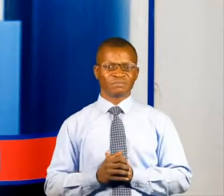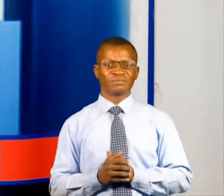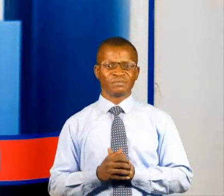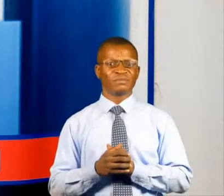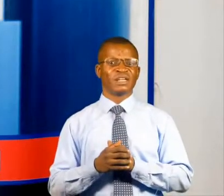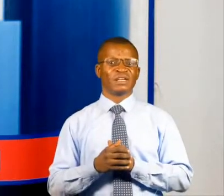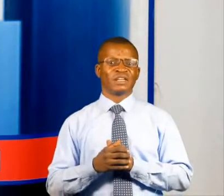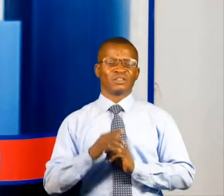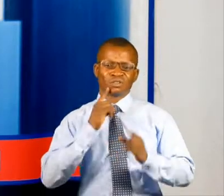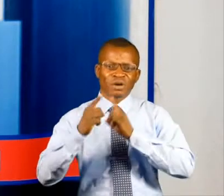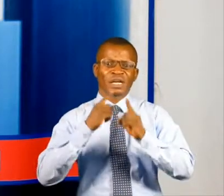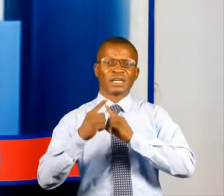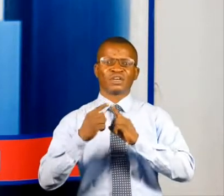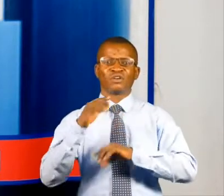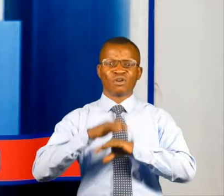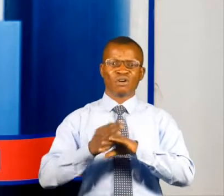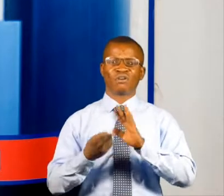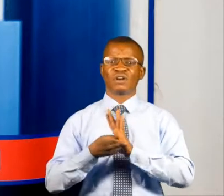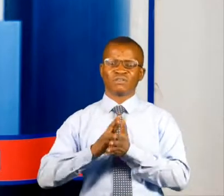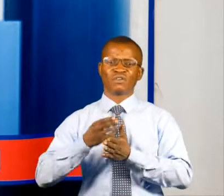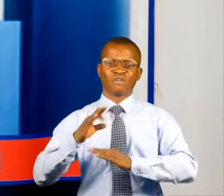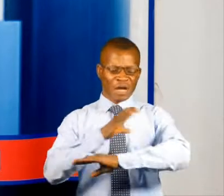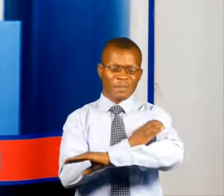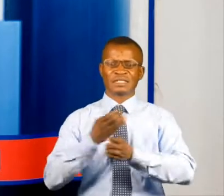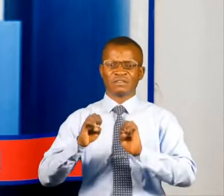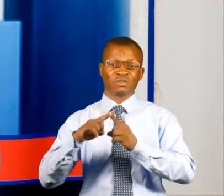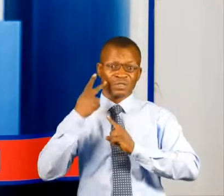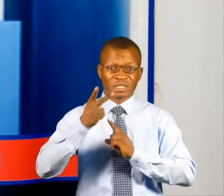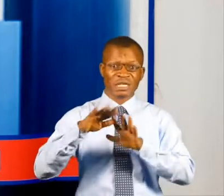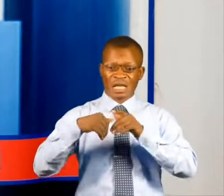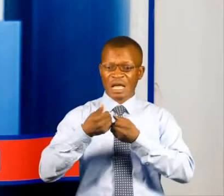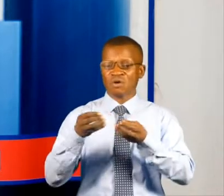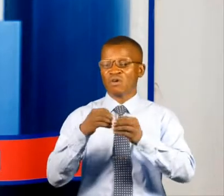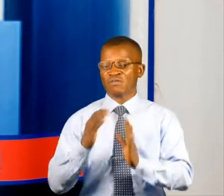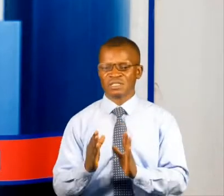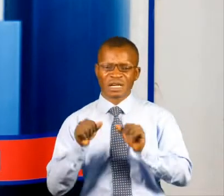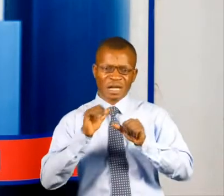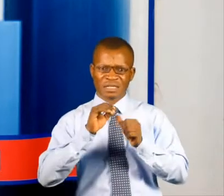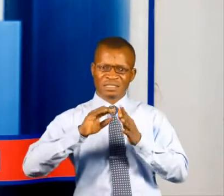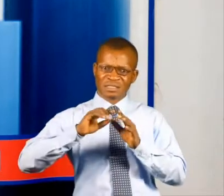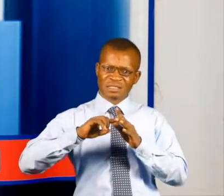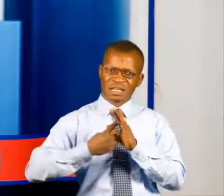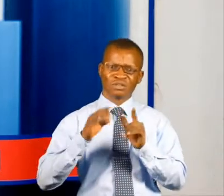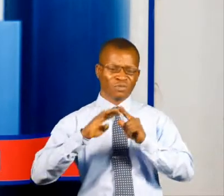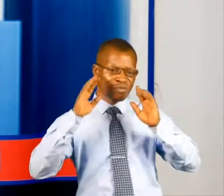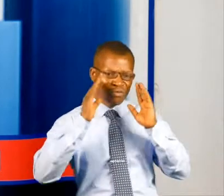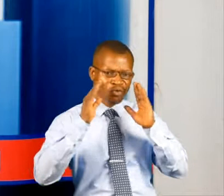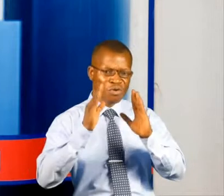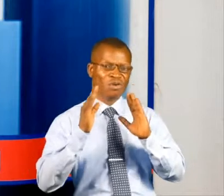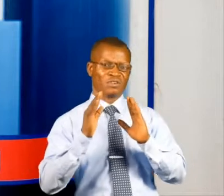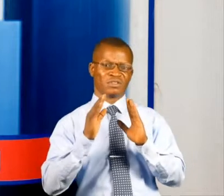about, maybe rejigging their capacity building efforts to see how officers will begin to